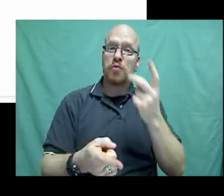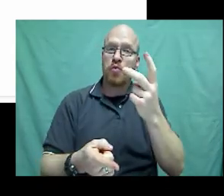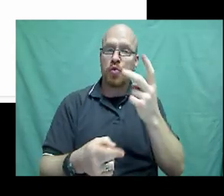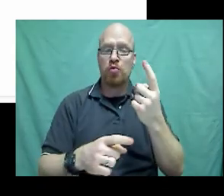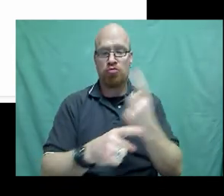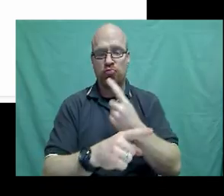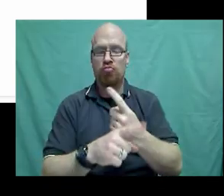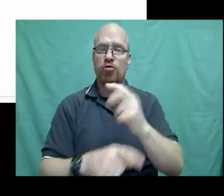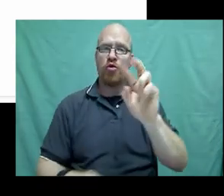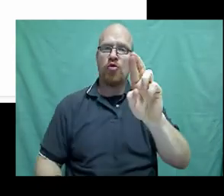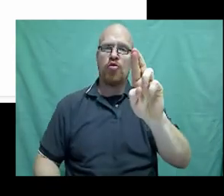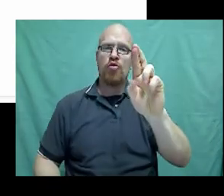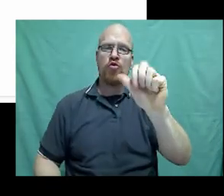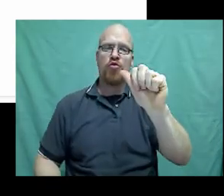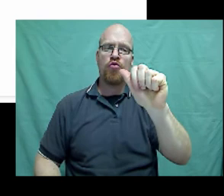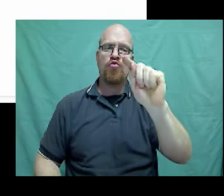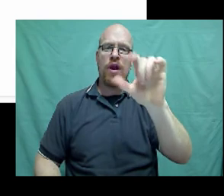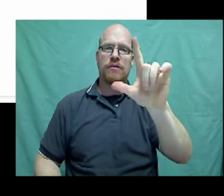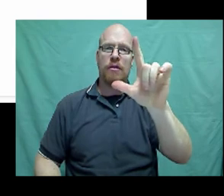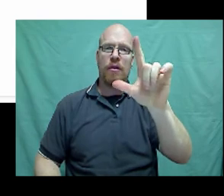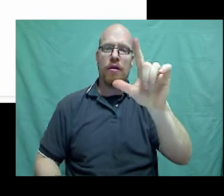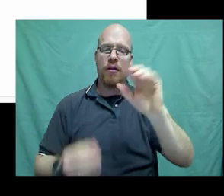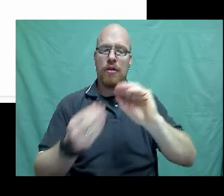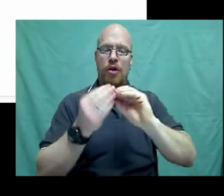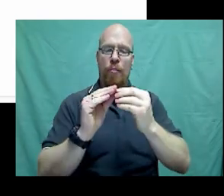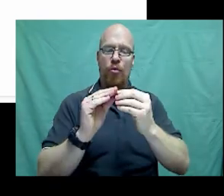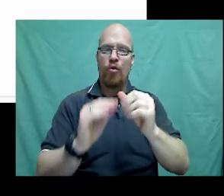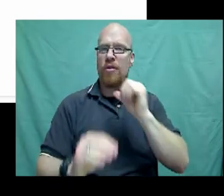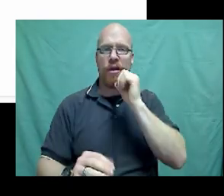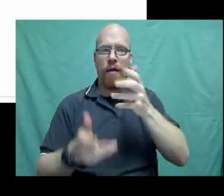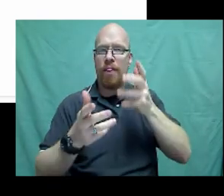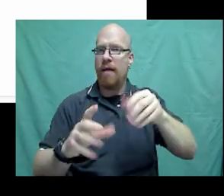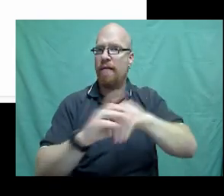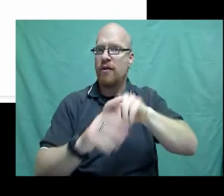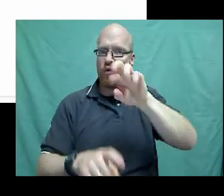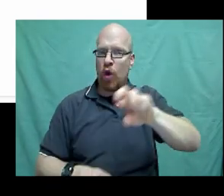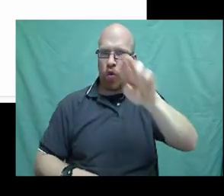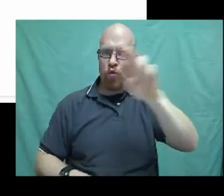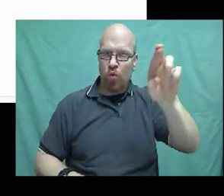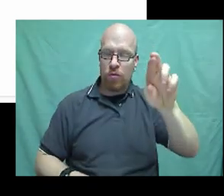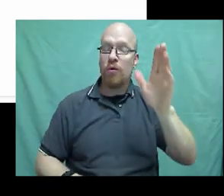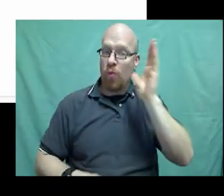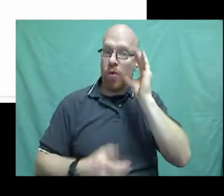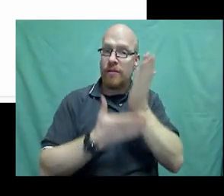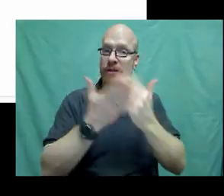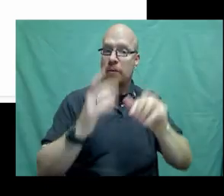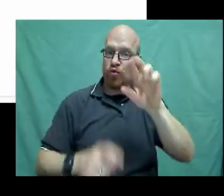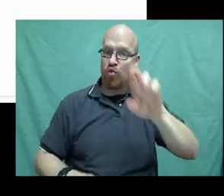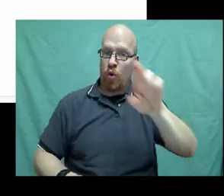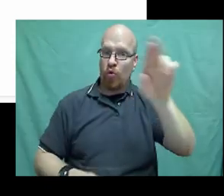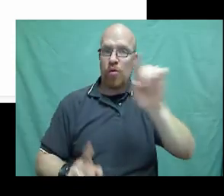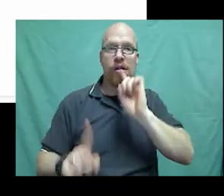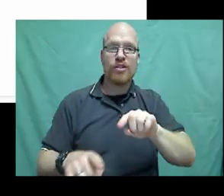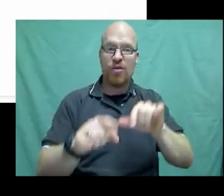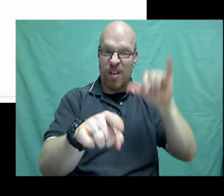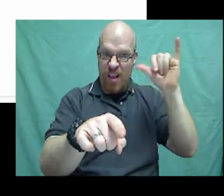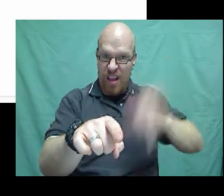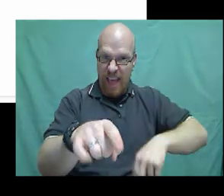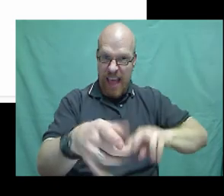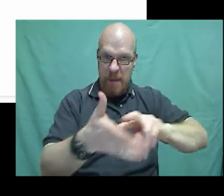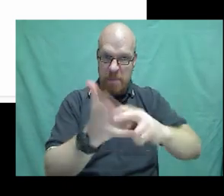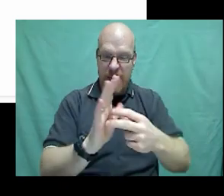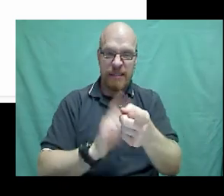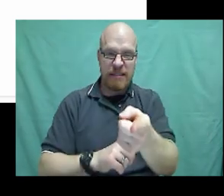1/3. Those are two rational solutions. There's no square roots involved, but we will have